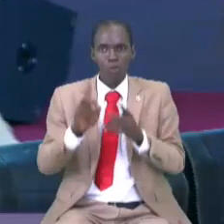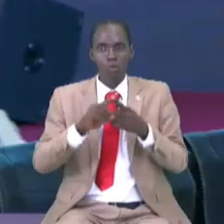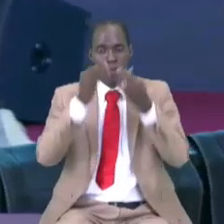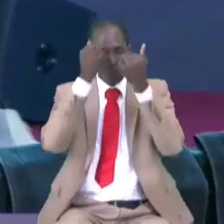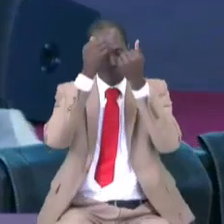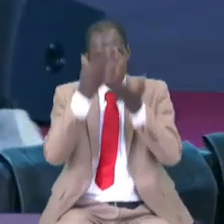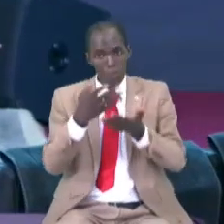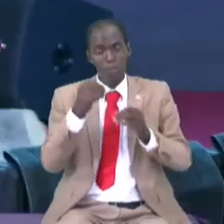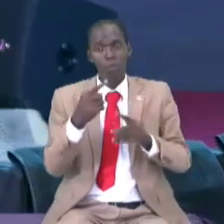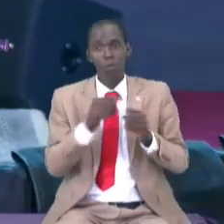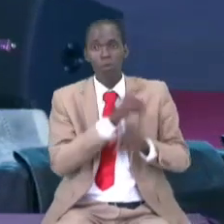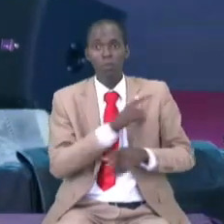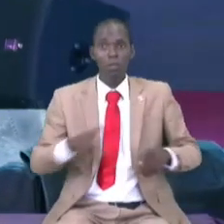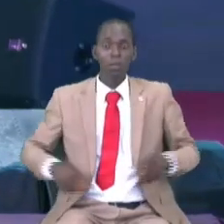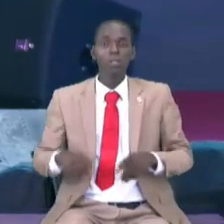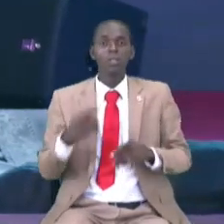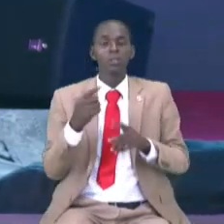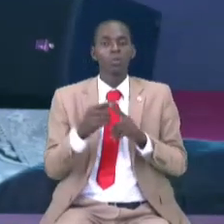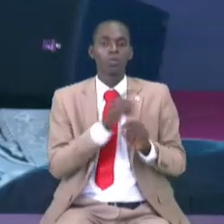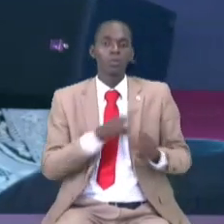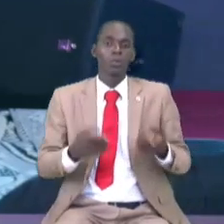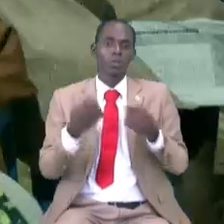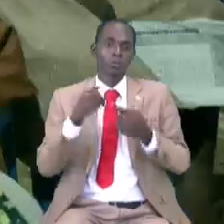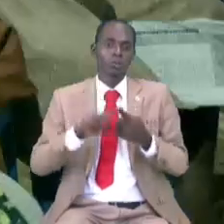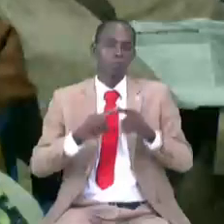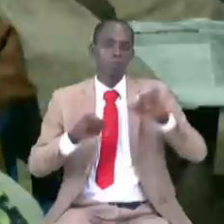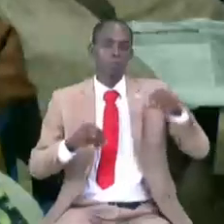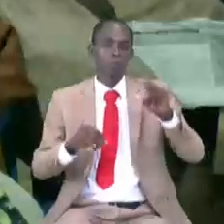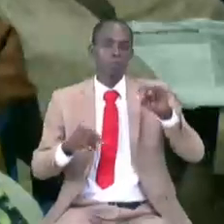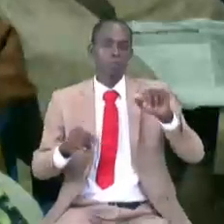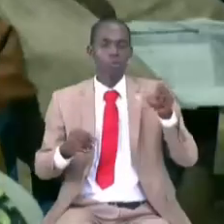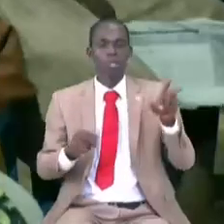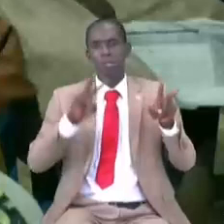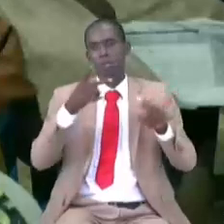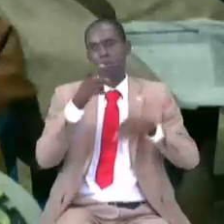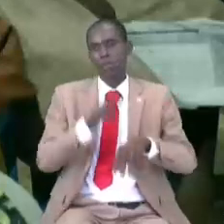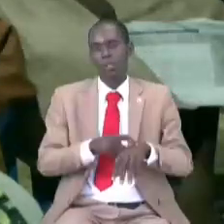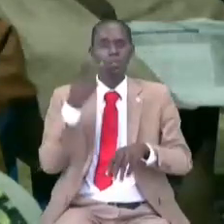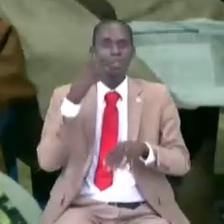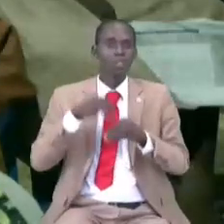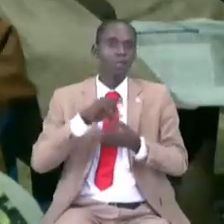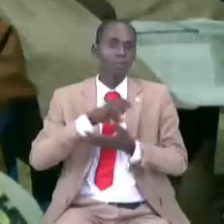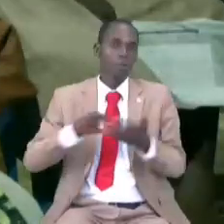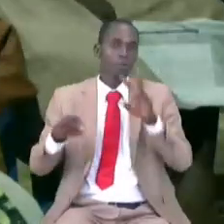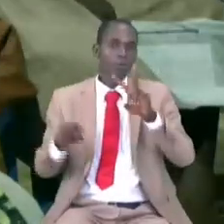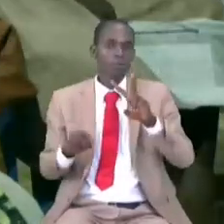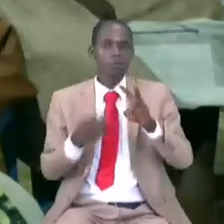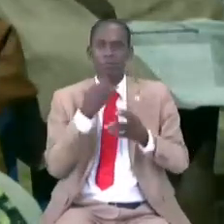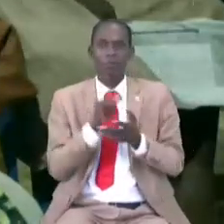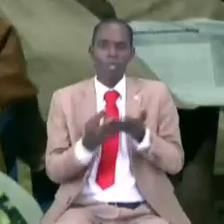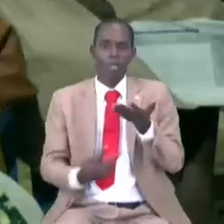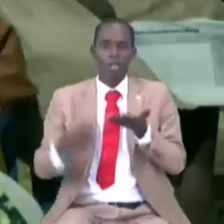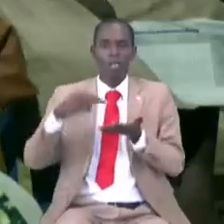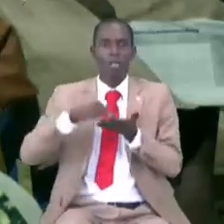saying, look at verse 2, it says, arise, go unto Nineveh, that great city, and